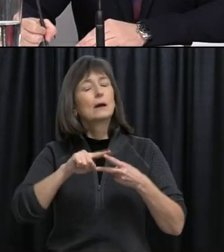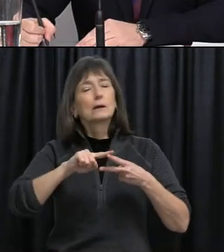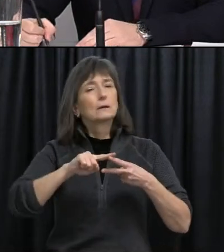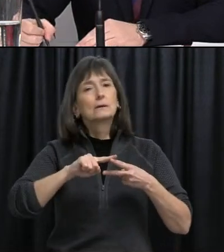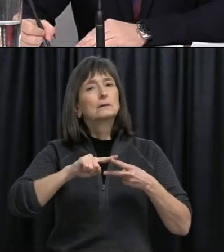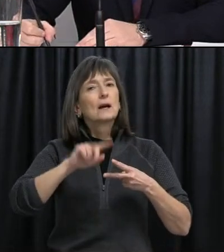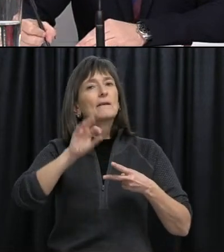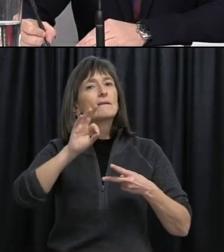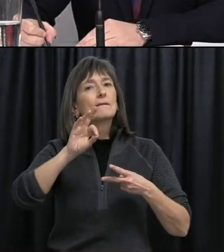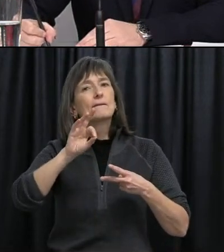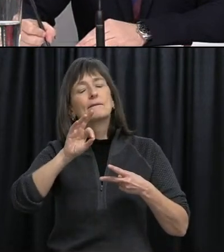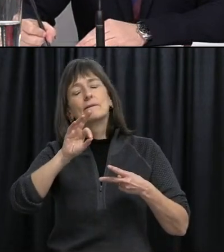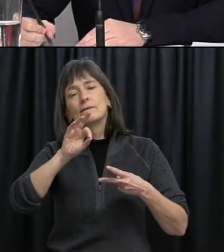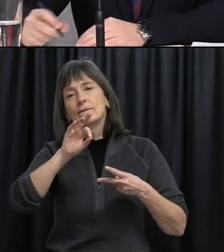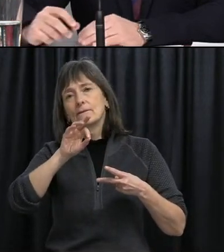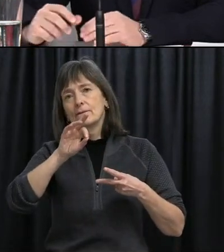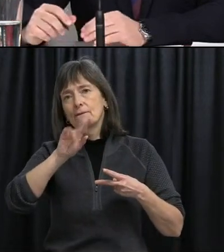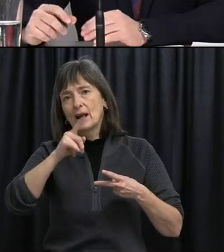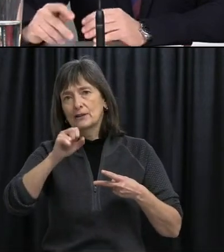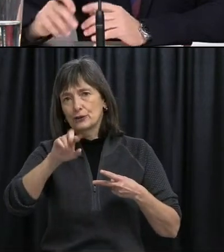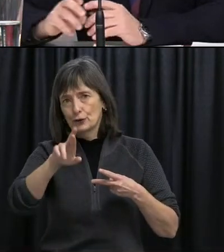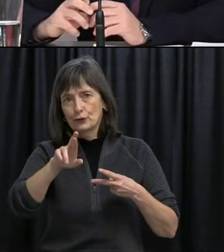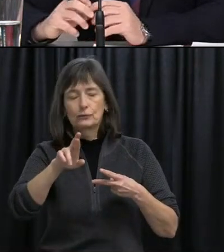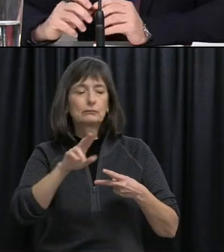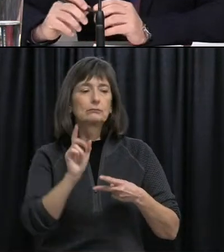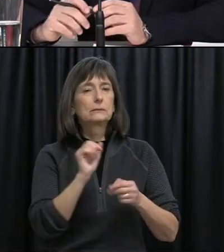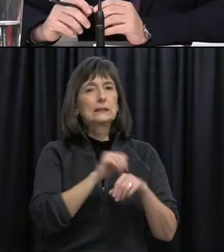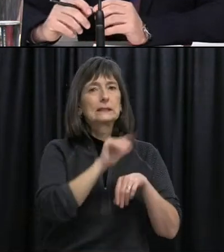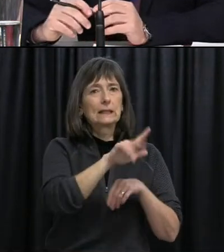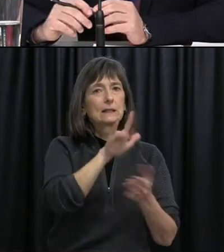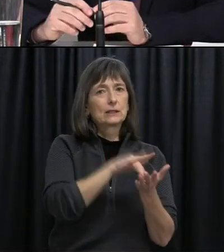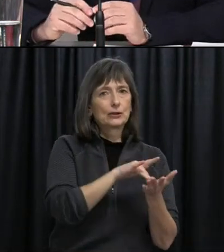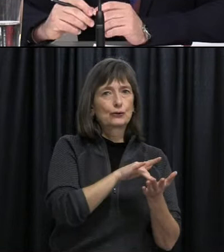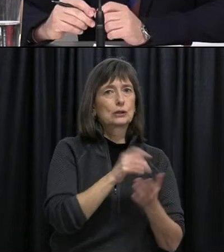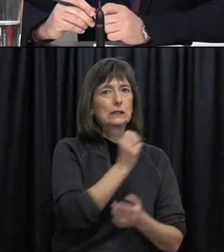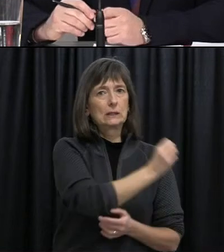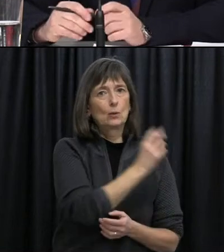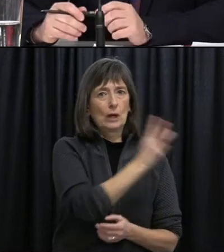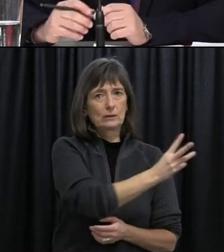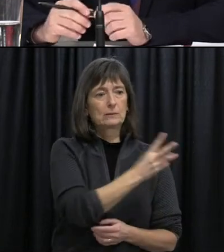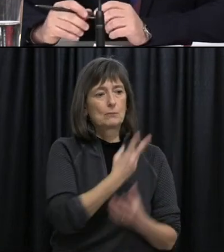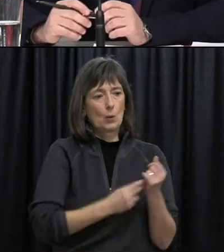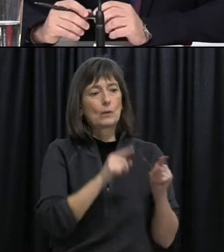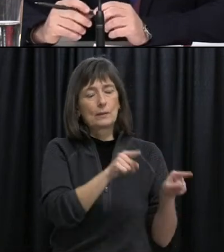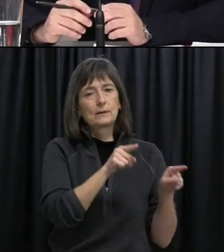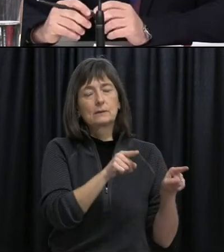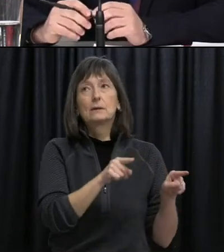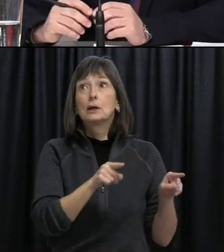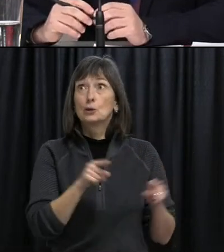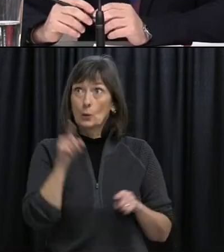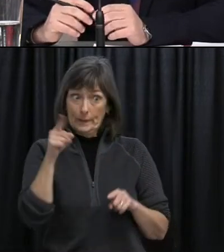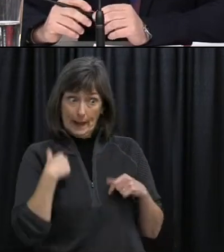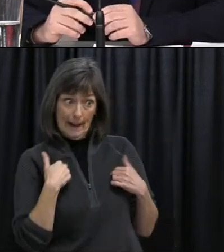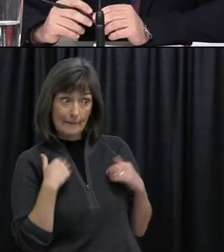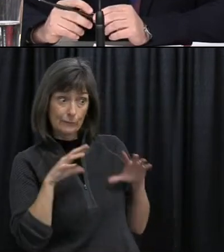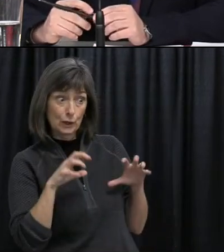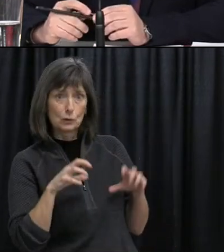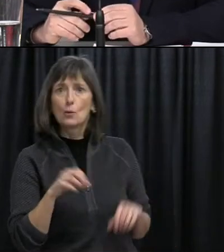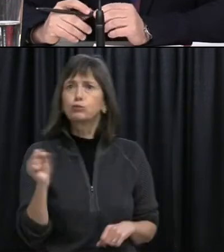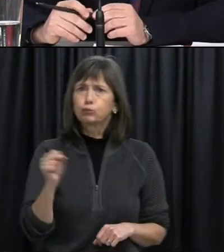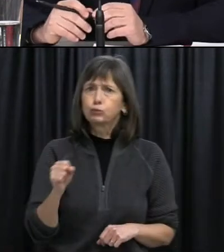they have freezers up and running? Yes. Yeah. Okay. Thank you.